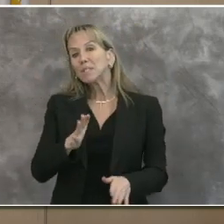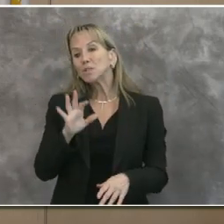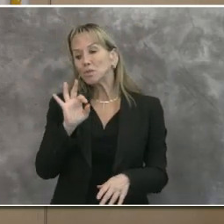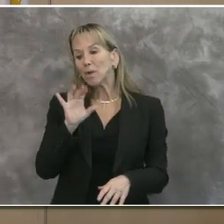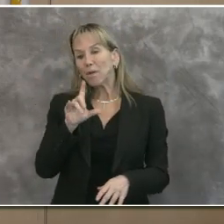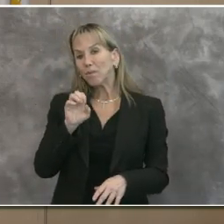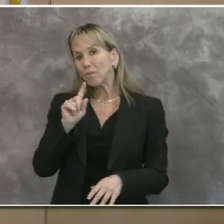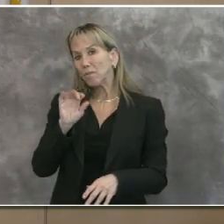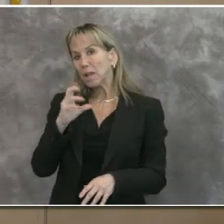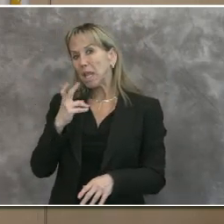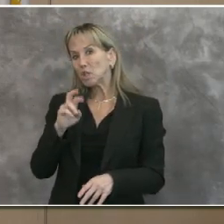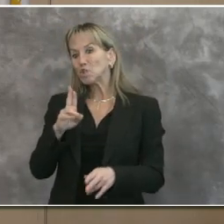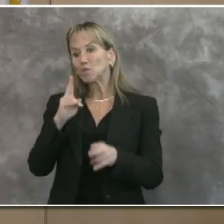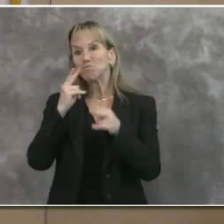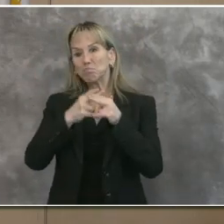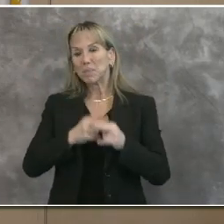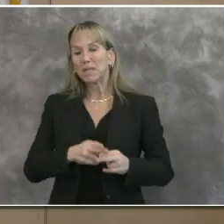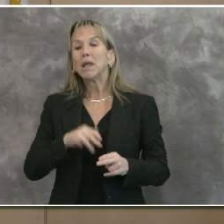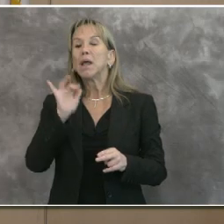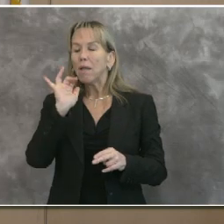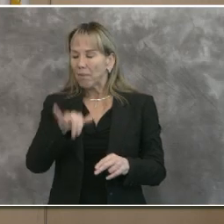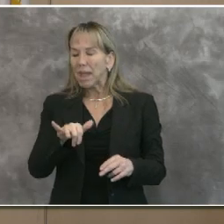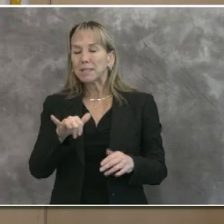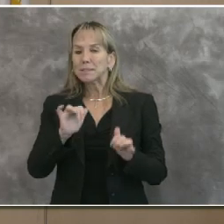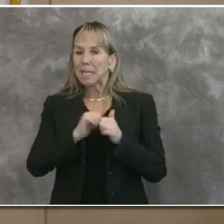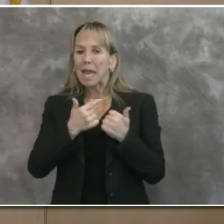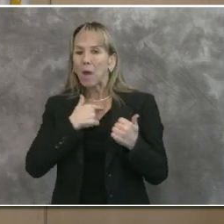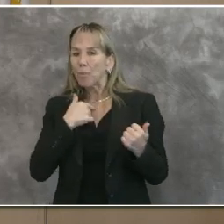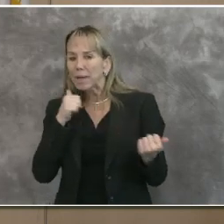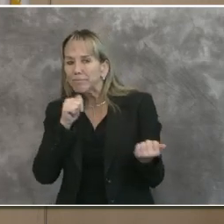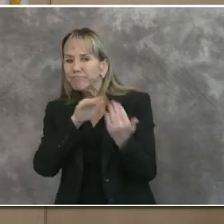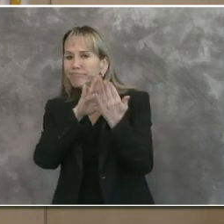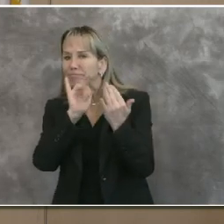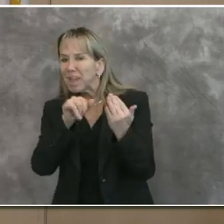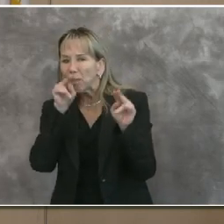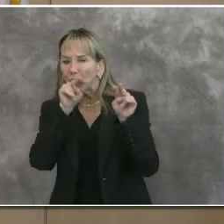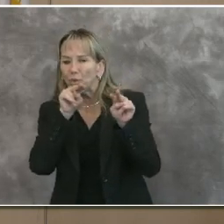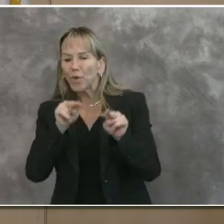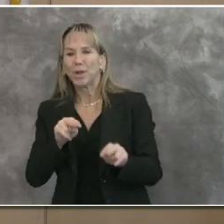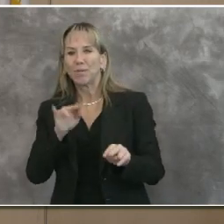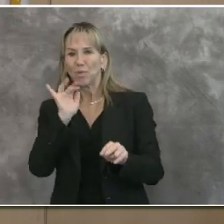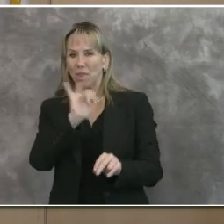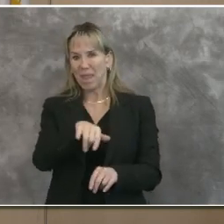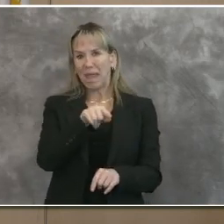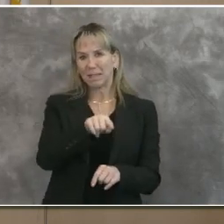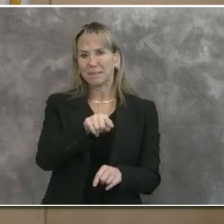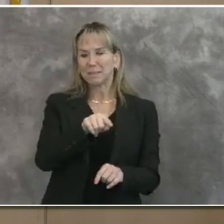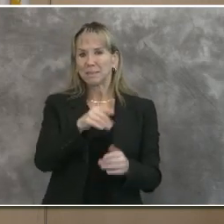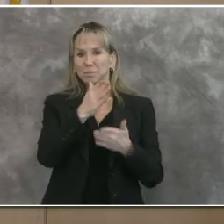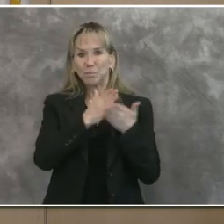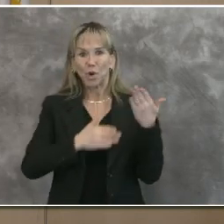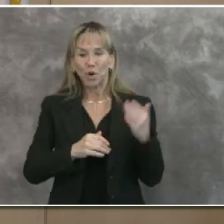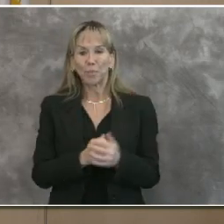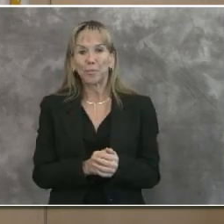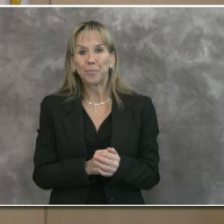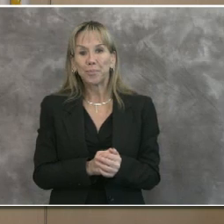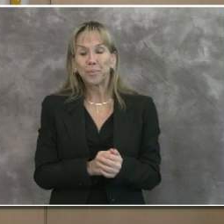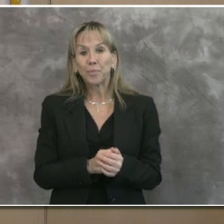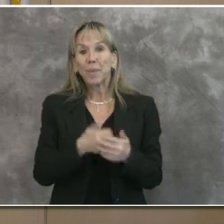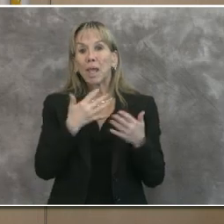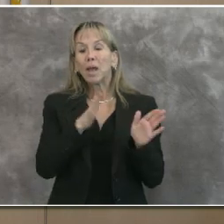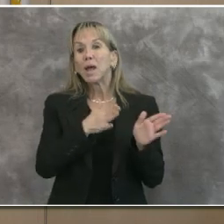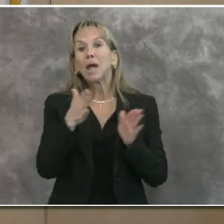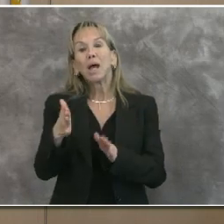talked about that. So that is the metric that we are using for that particular component. And then